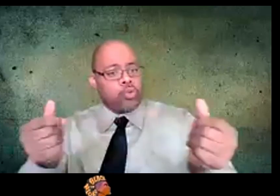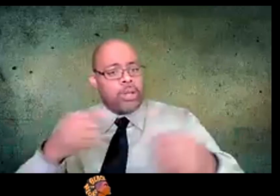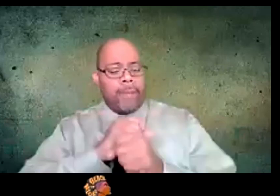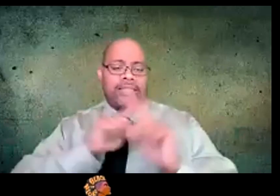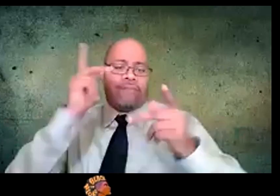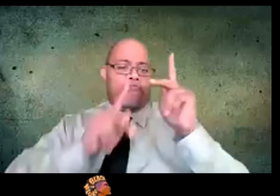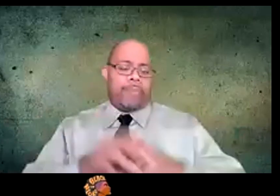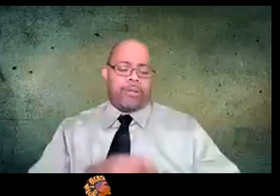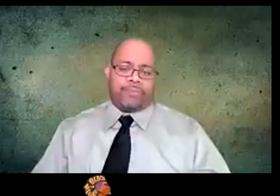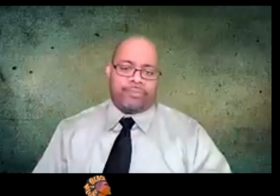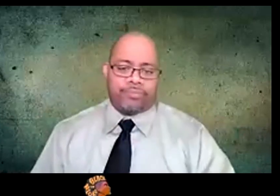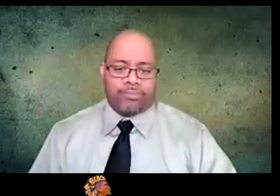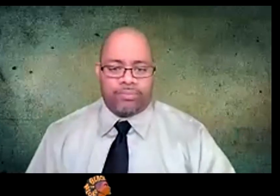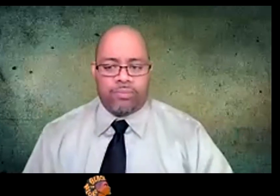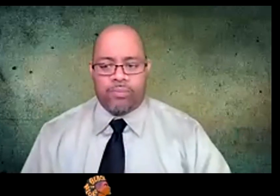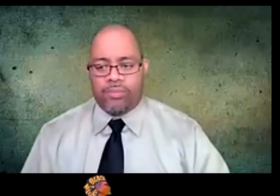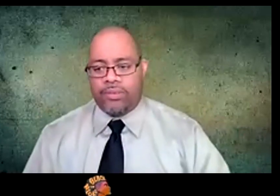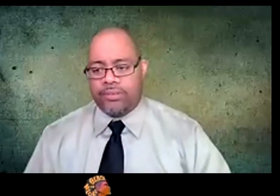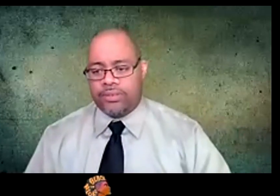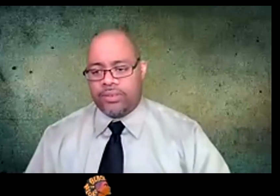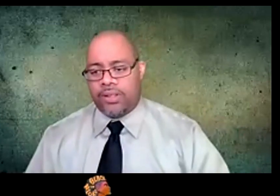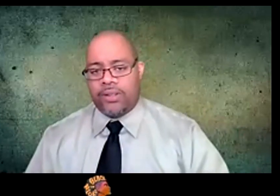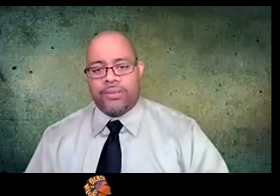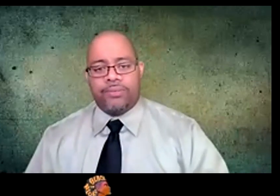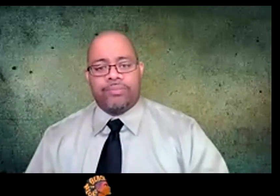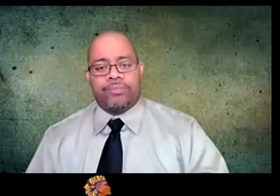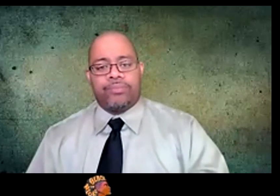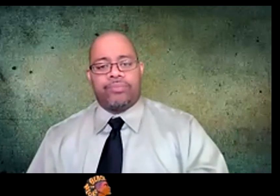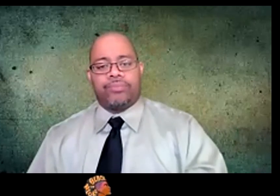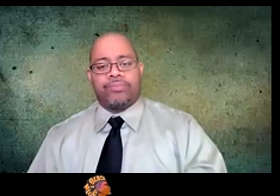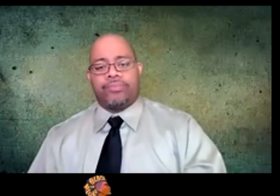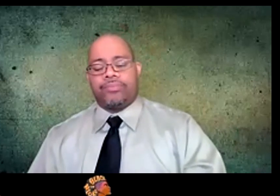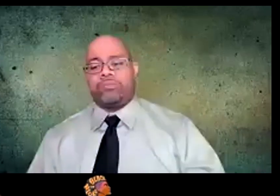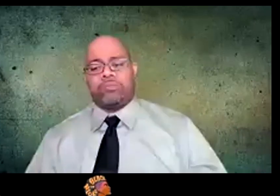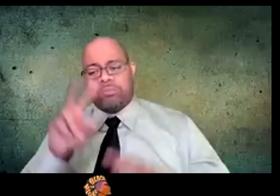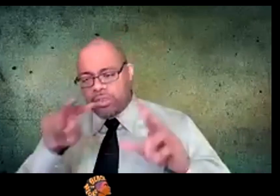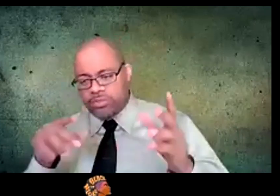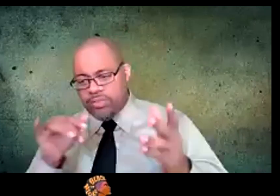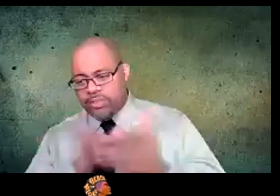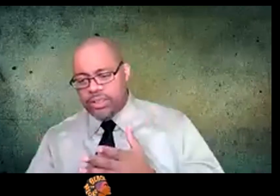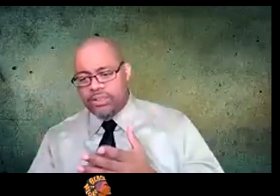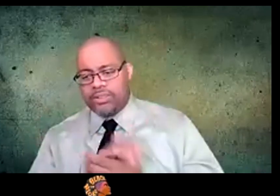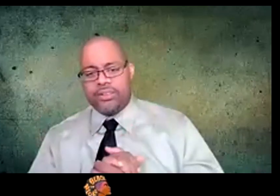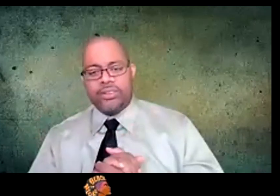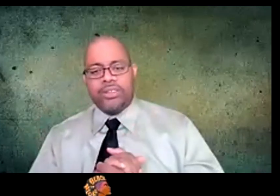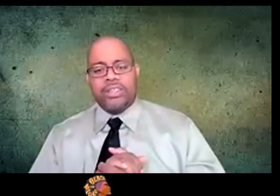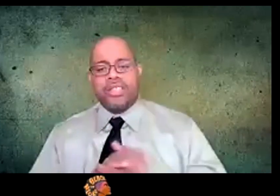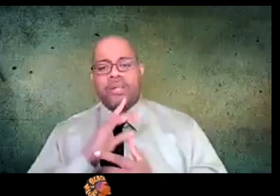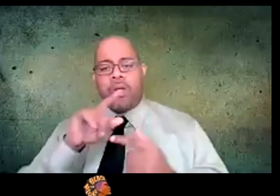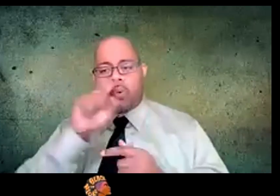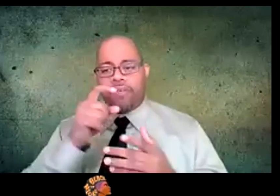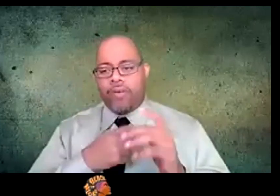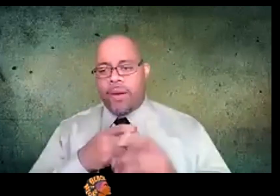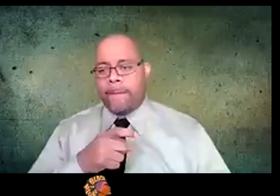people. Definitely. That's a great answer. So I'm looking a bit further into the chat. It's talking about, there's a question here from